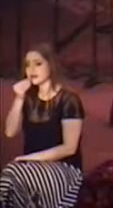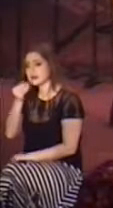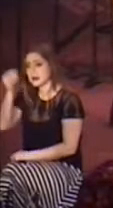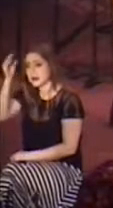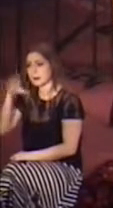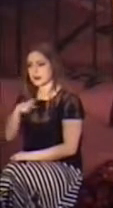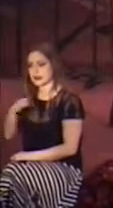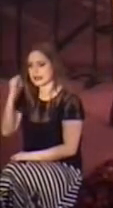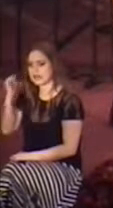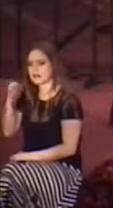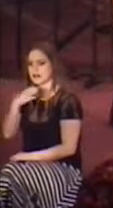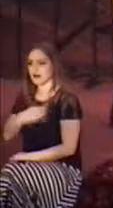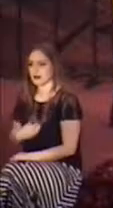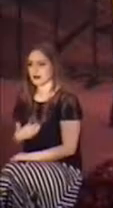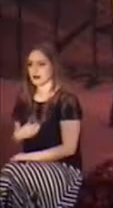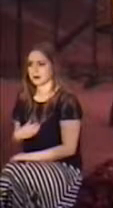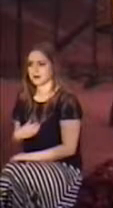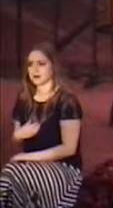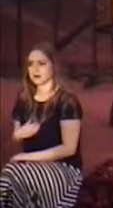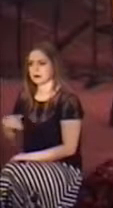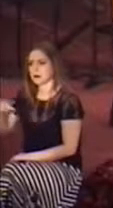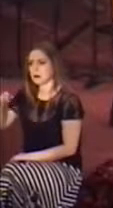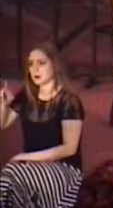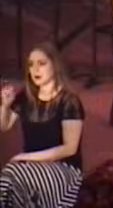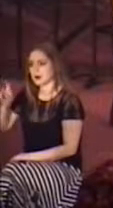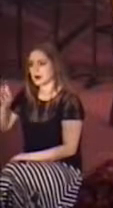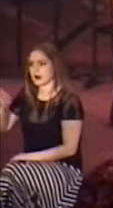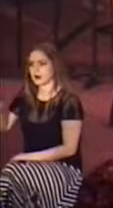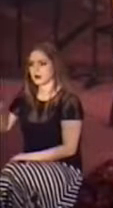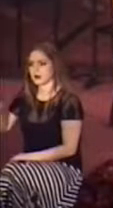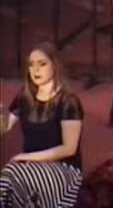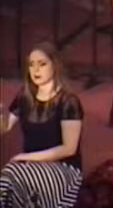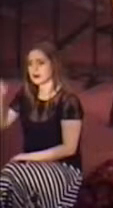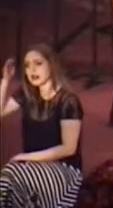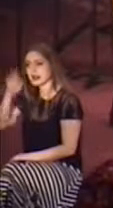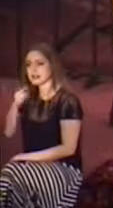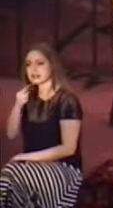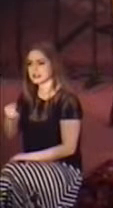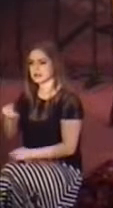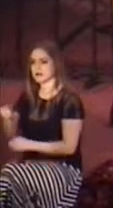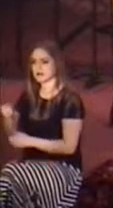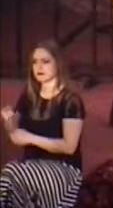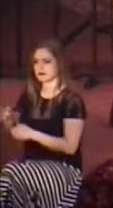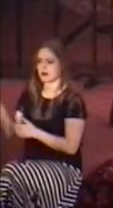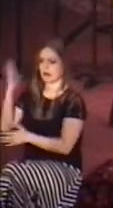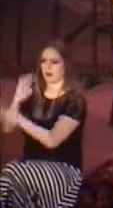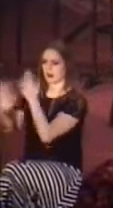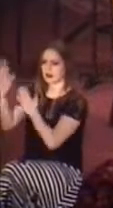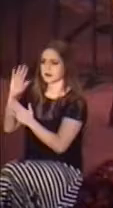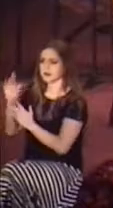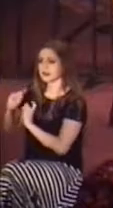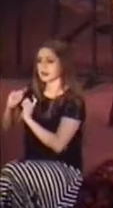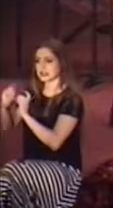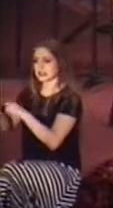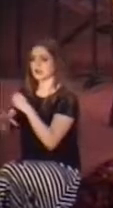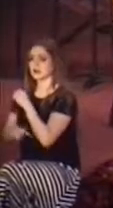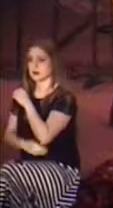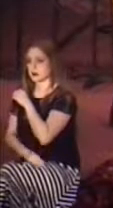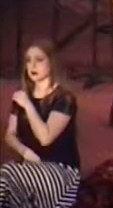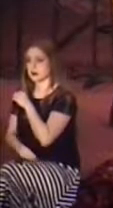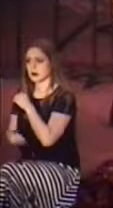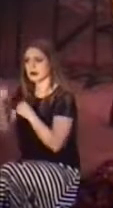they were hungry. There's a proverb. God said this a long time ago. "Give to the poor, you lend to God, and he will